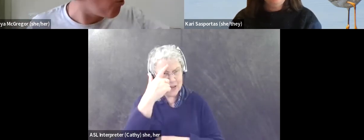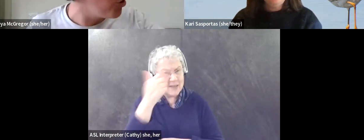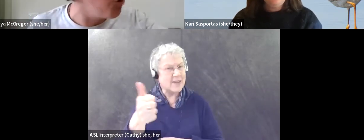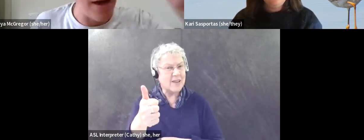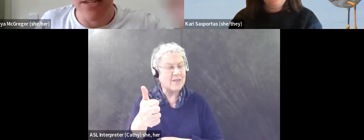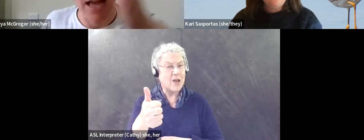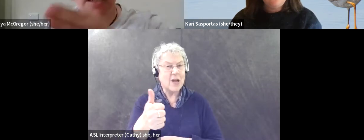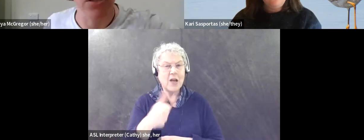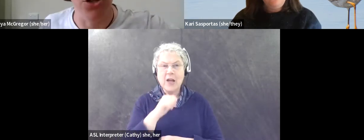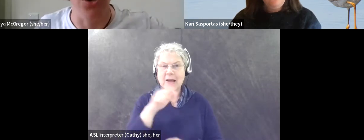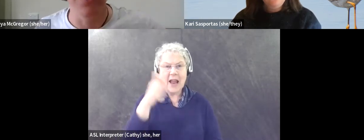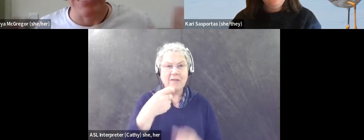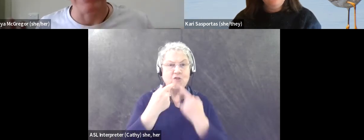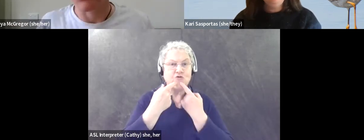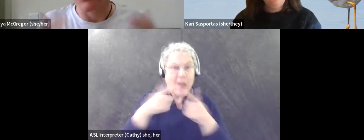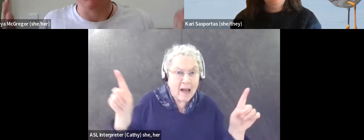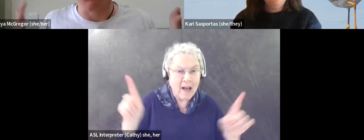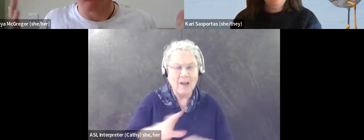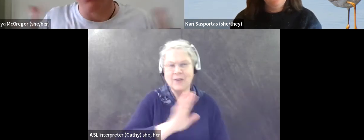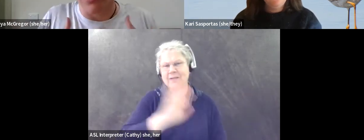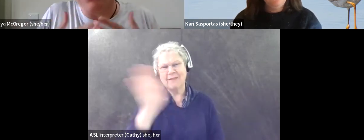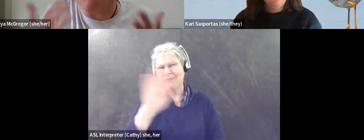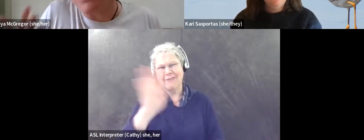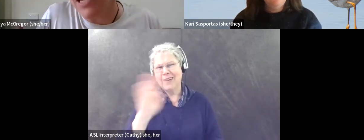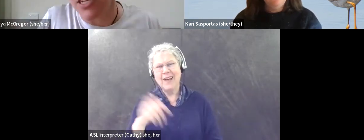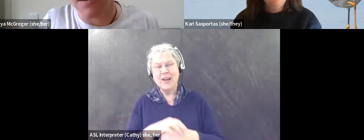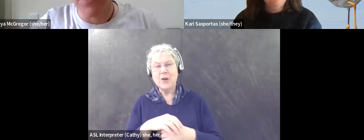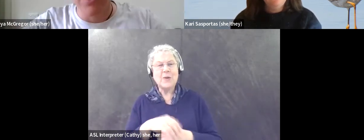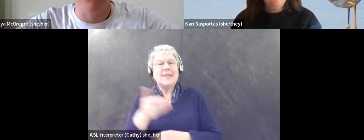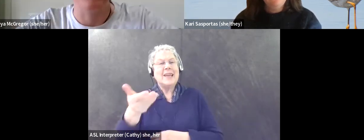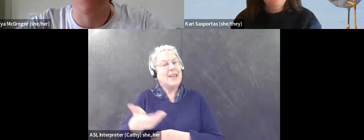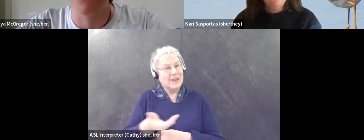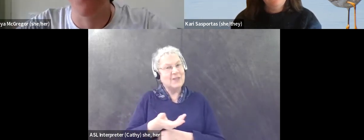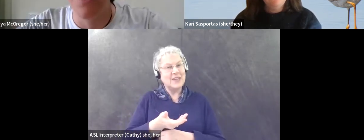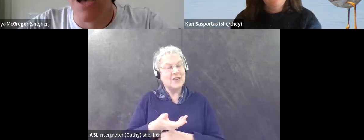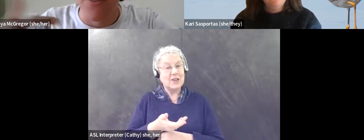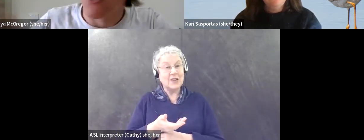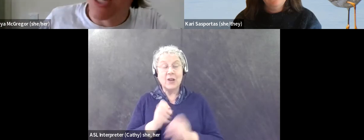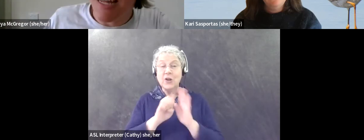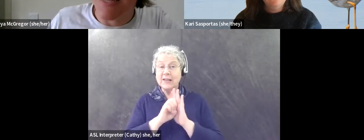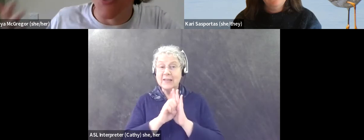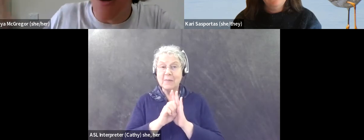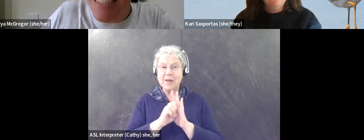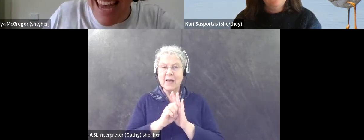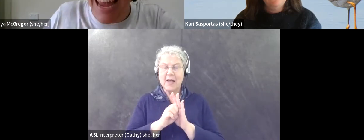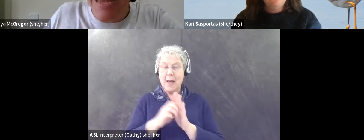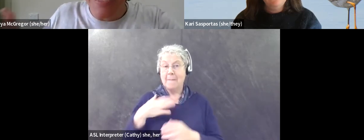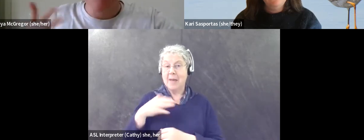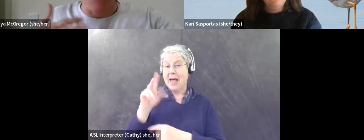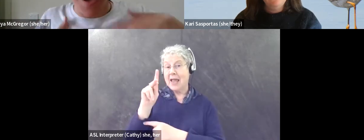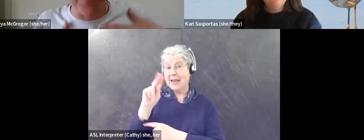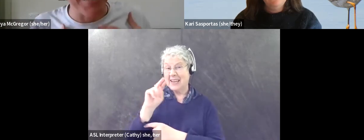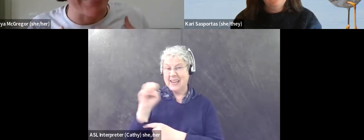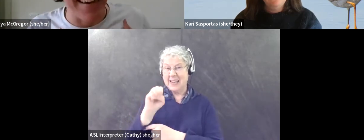saying you have to tell us, you know, it's just an, an invitation. For example, I have a dodgy knee. So I say,